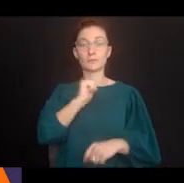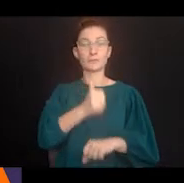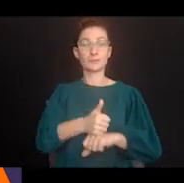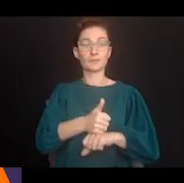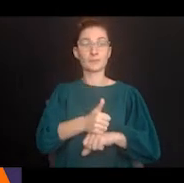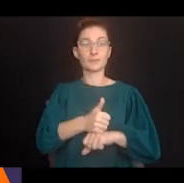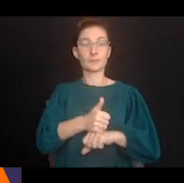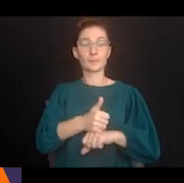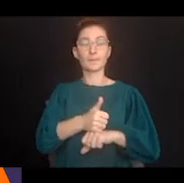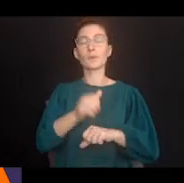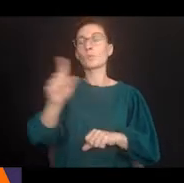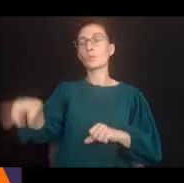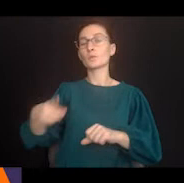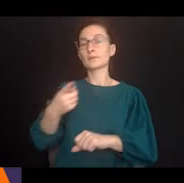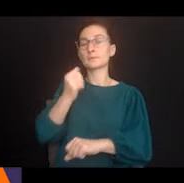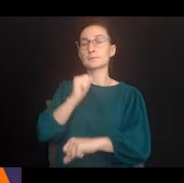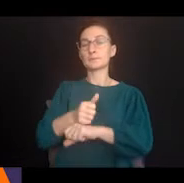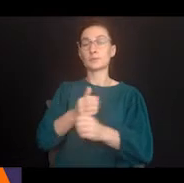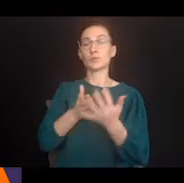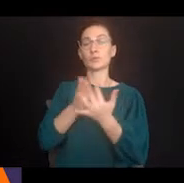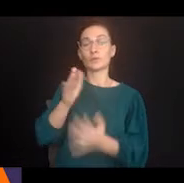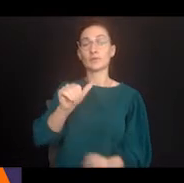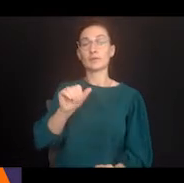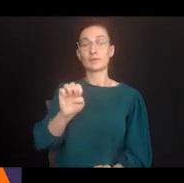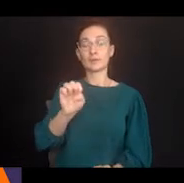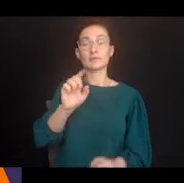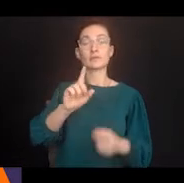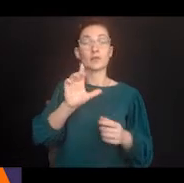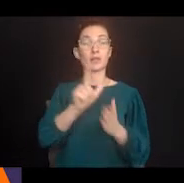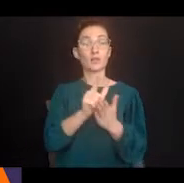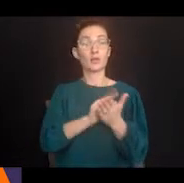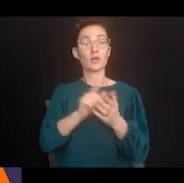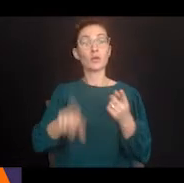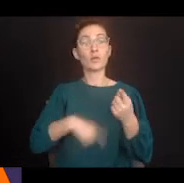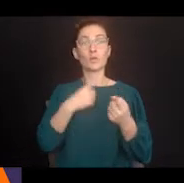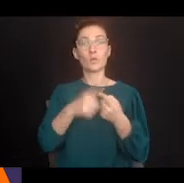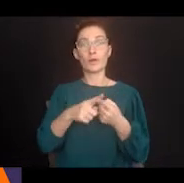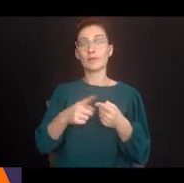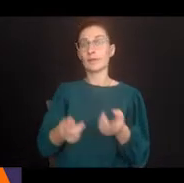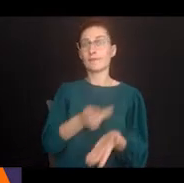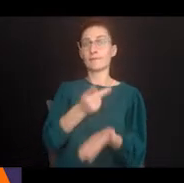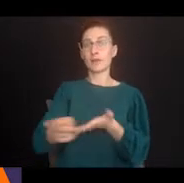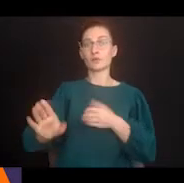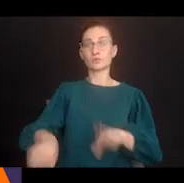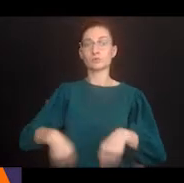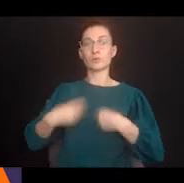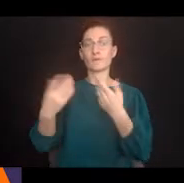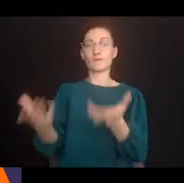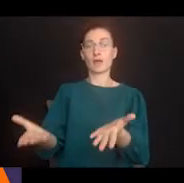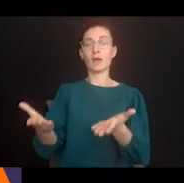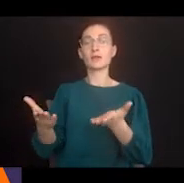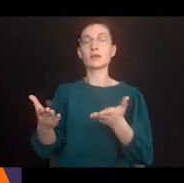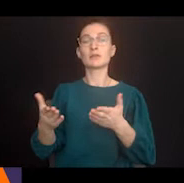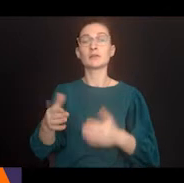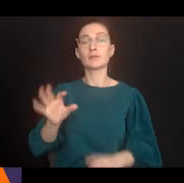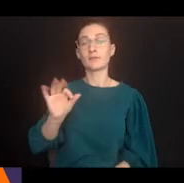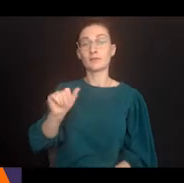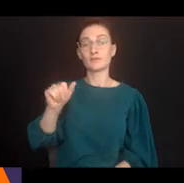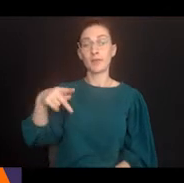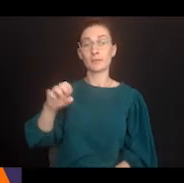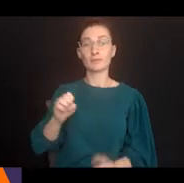case law when there is a failure of an educational agency to provide FAPE to a student with a disability as required by